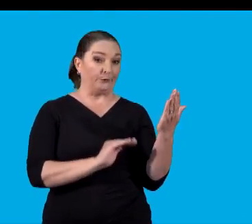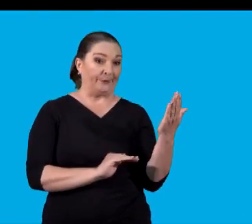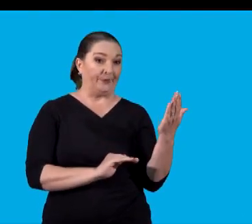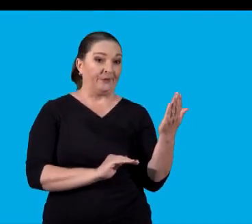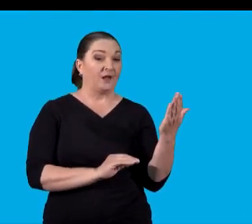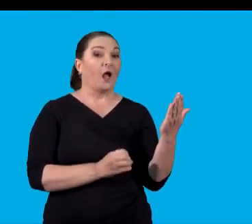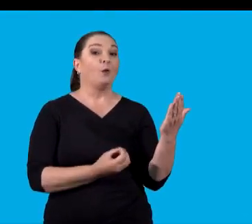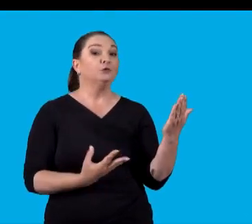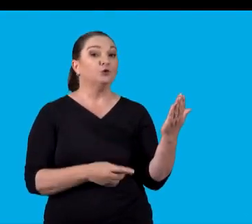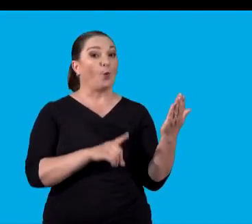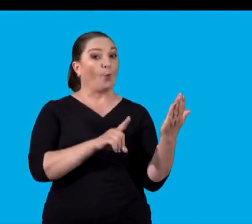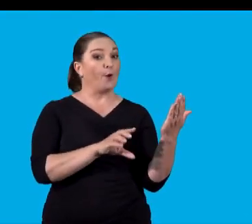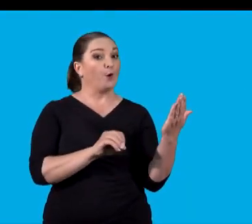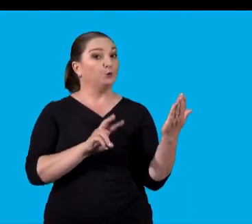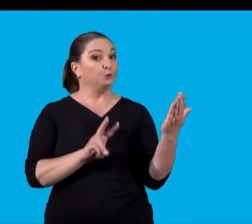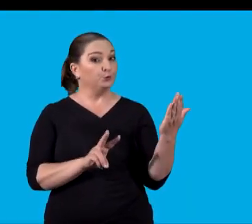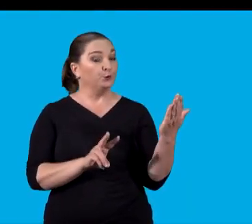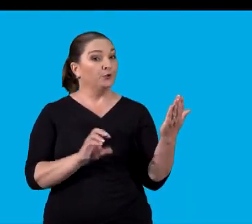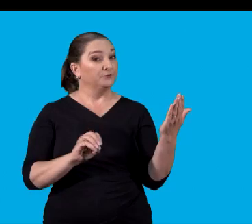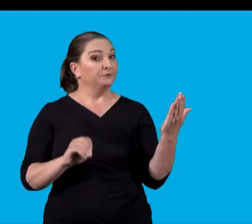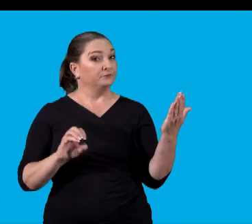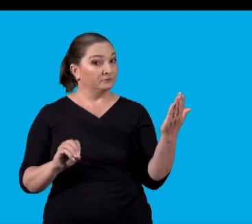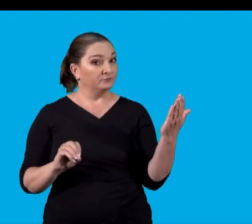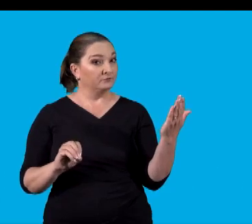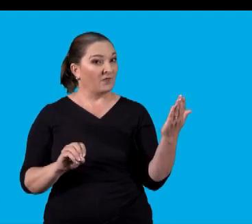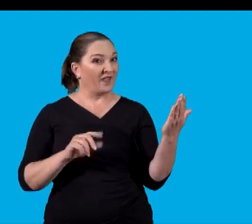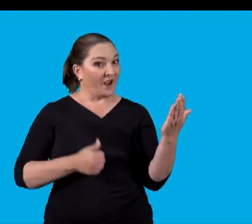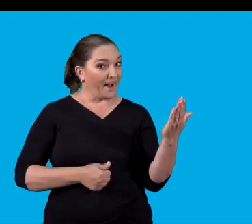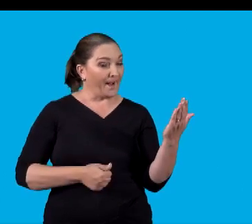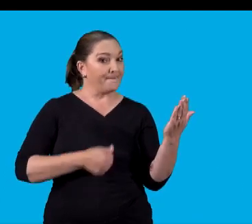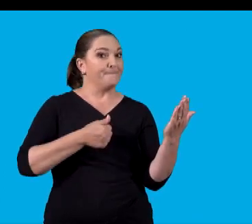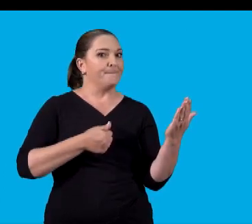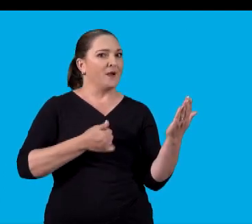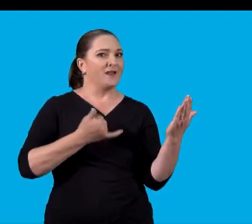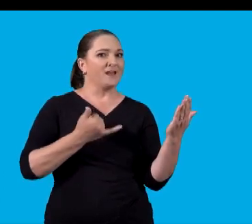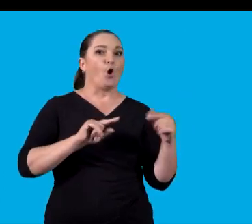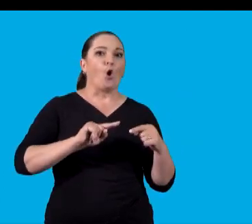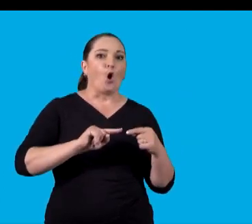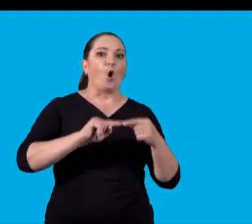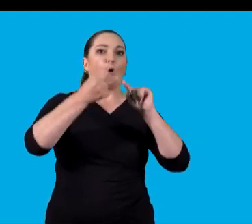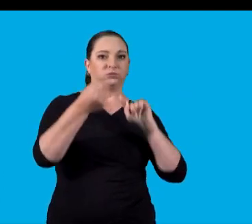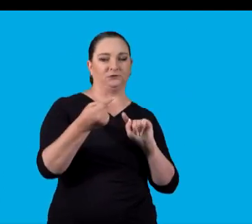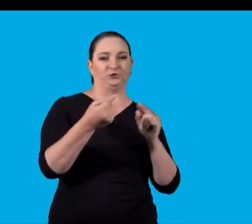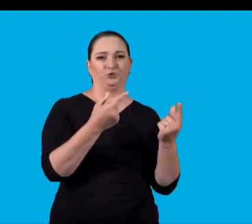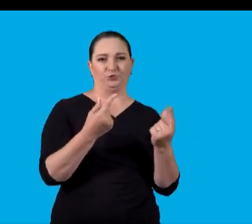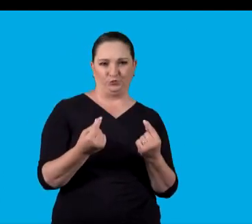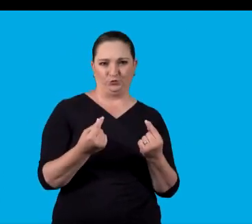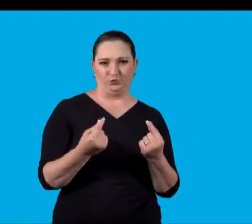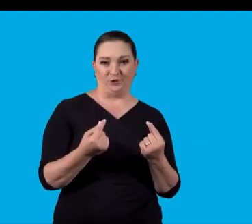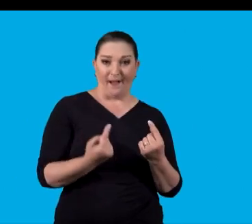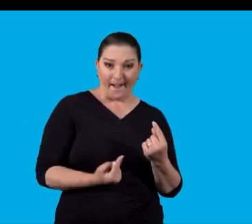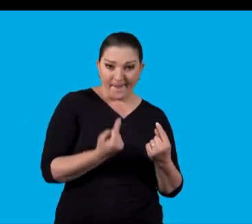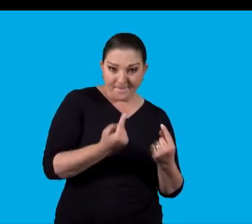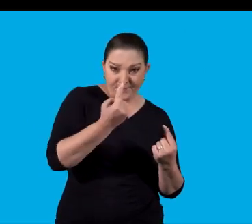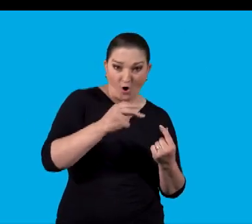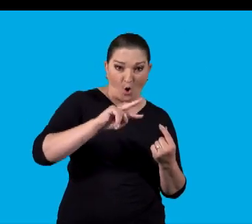bottom amount is 102,000, so I have 102,000. But when I go up, I do opposite the sign. Remember the bottom-up